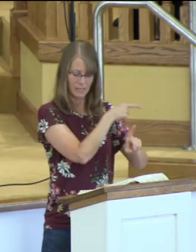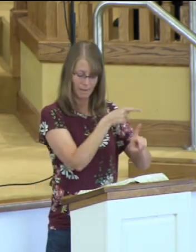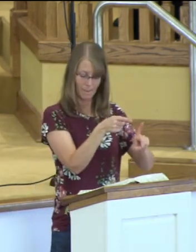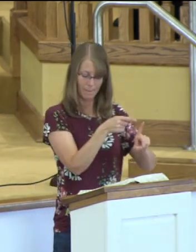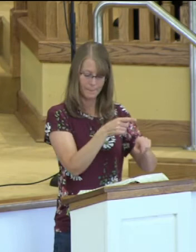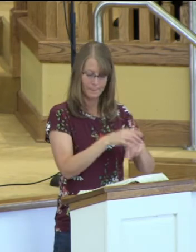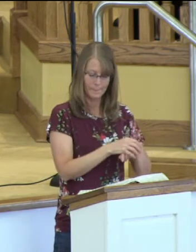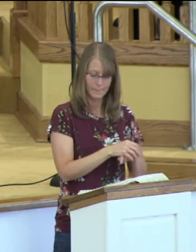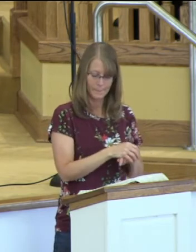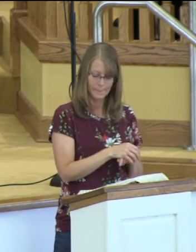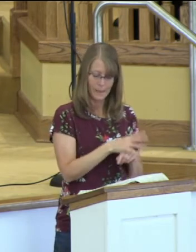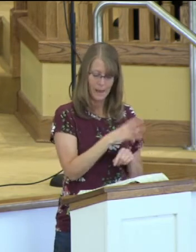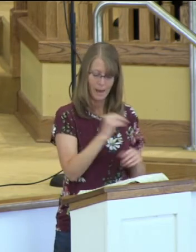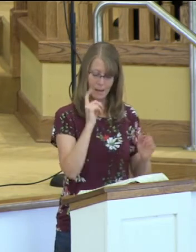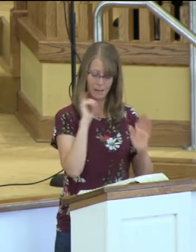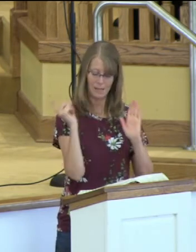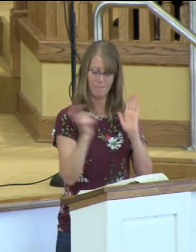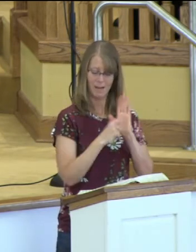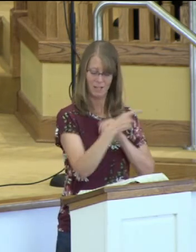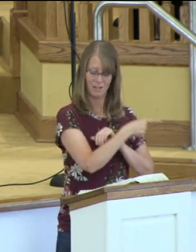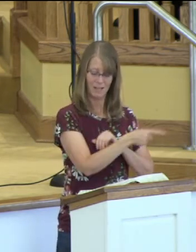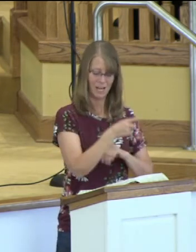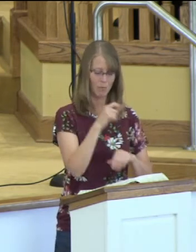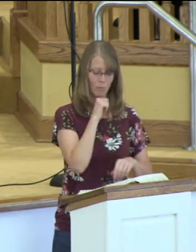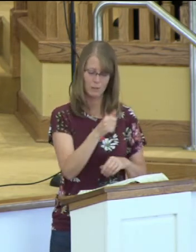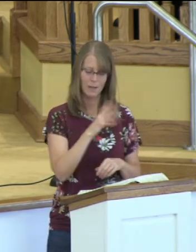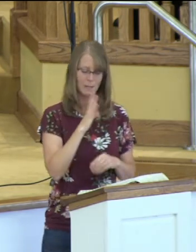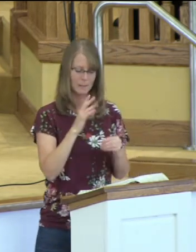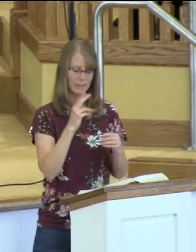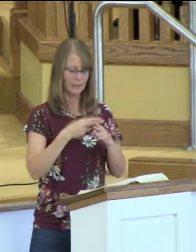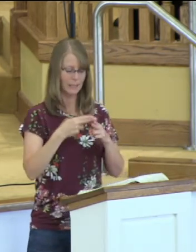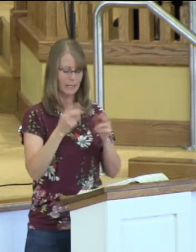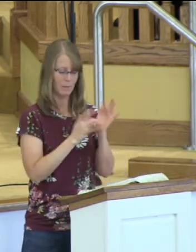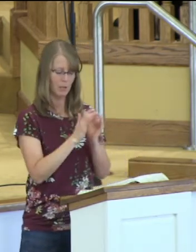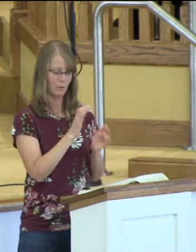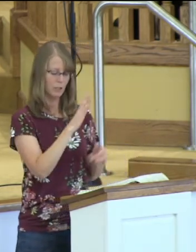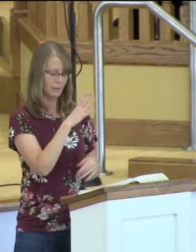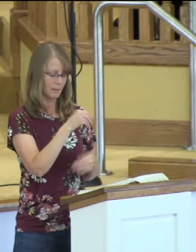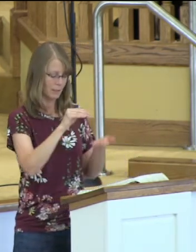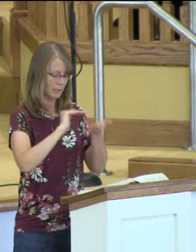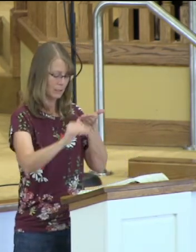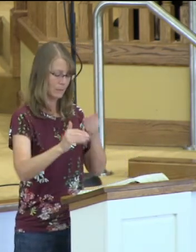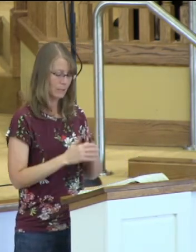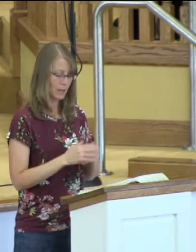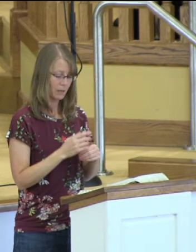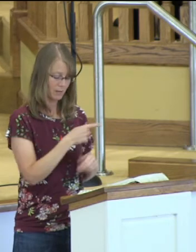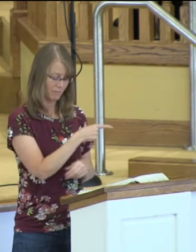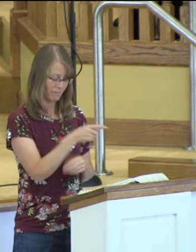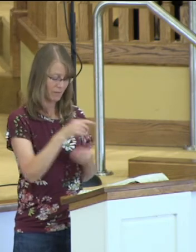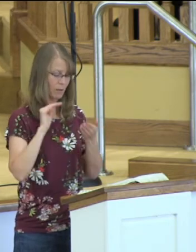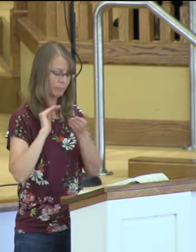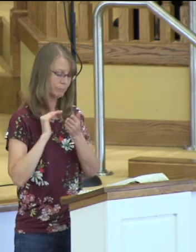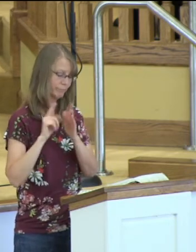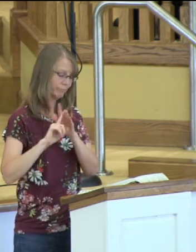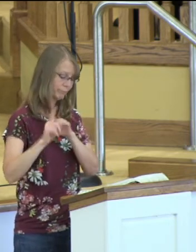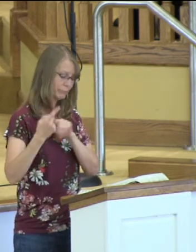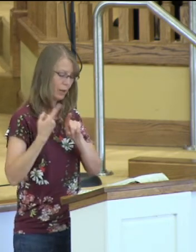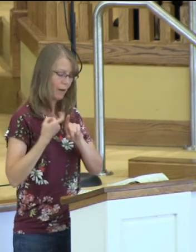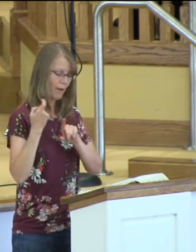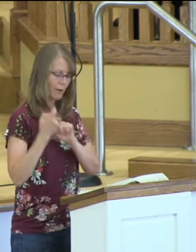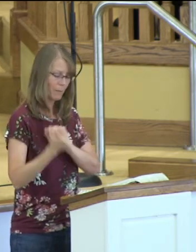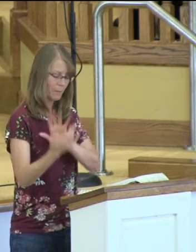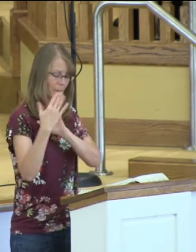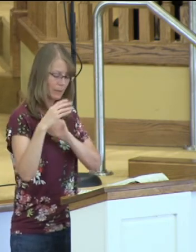beaten them. They commanded that they should not speak in the name of Jesus and let them go. And they departed from the presence of the